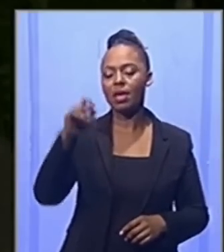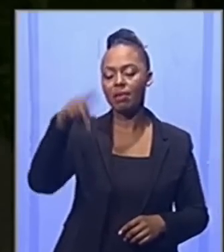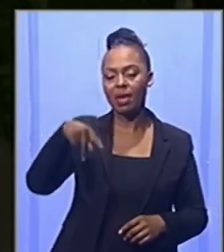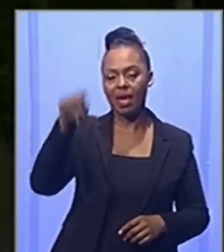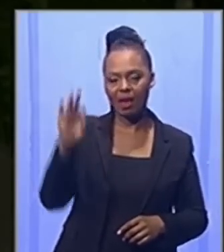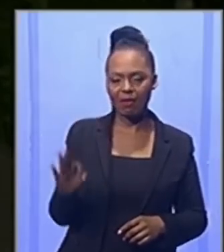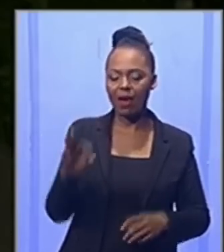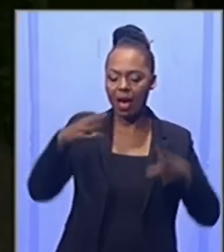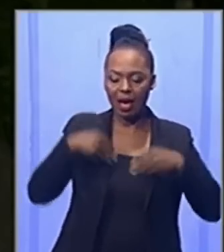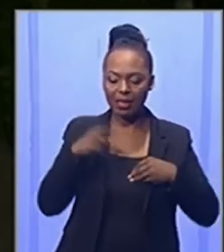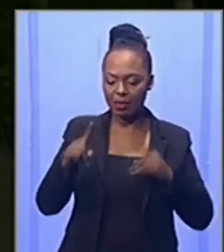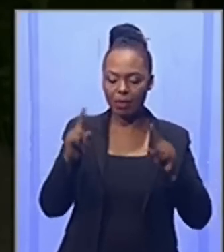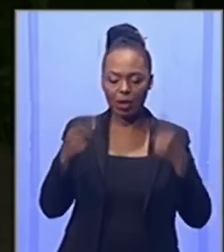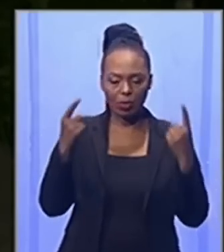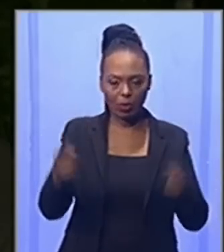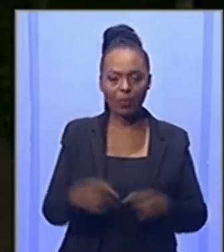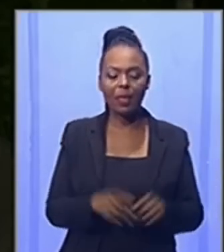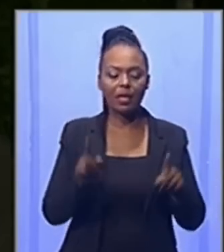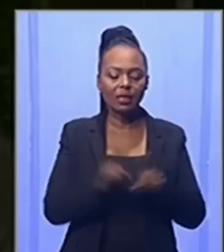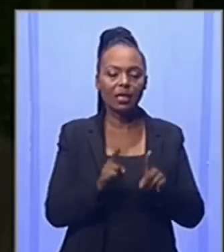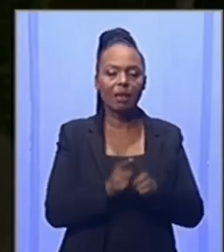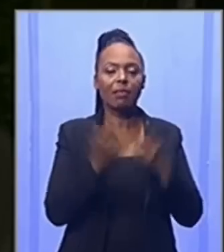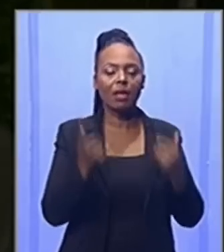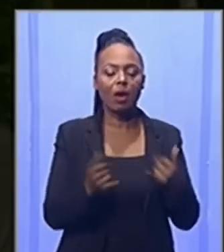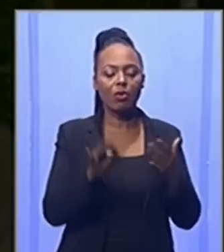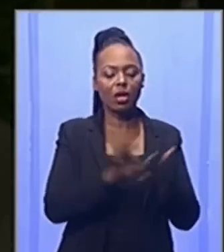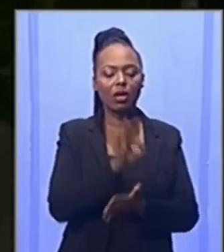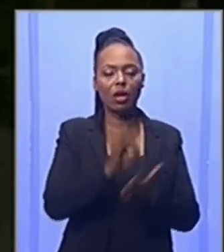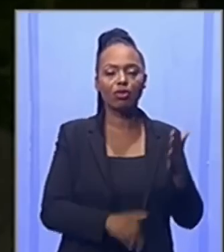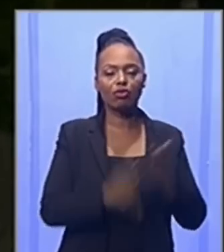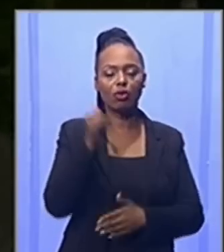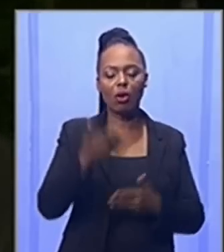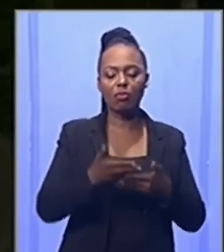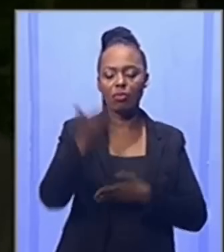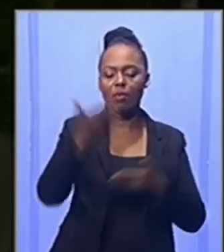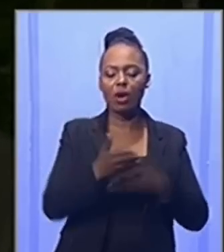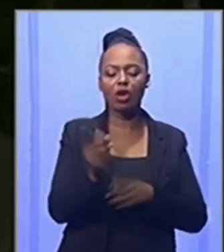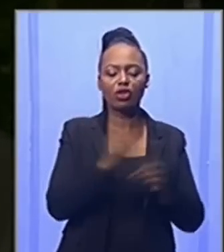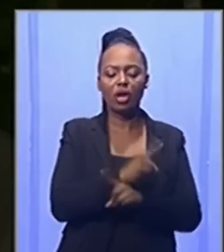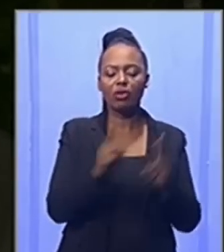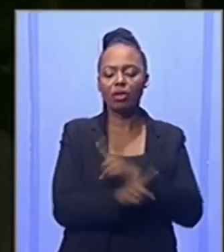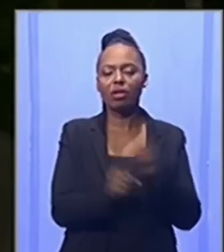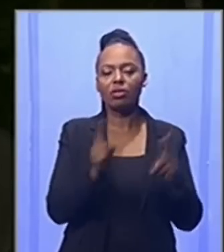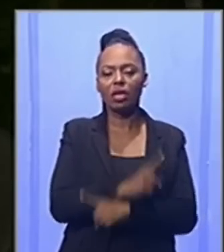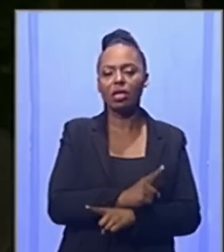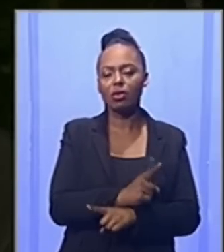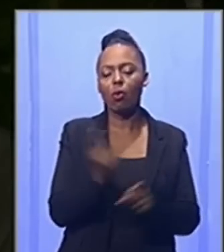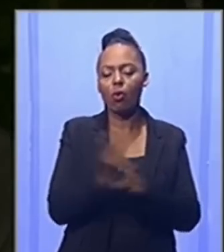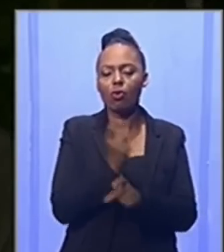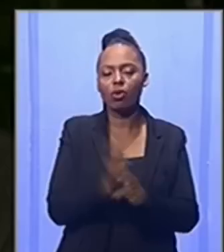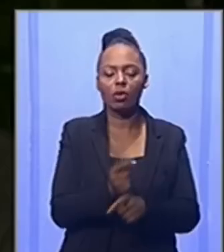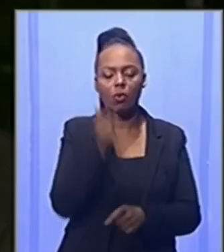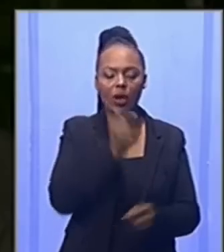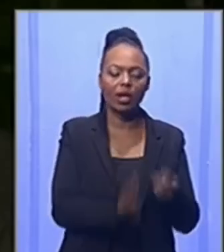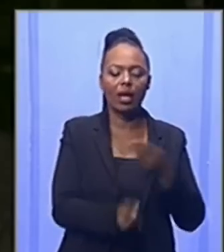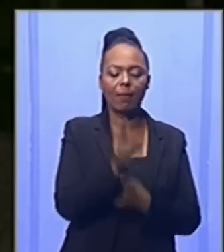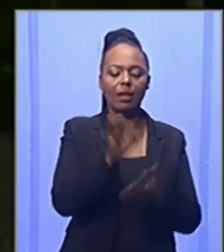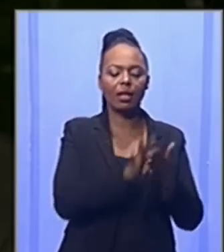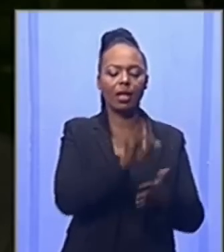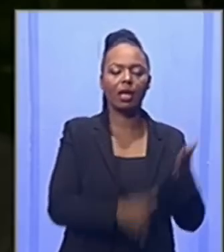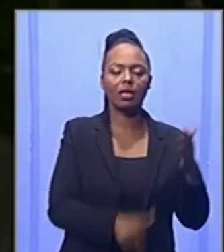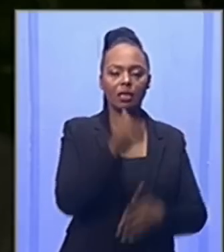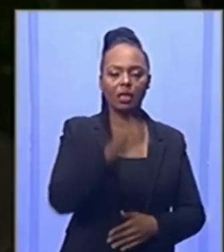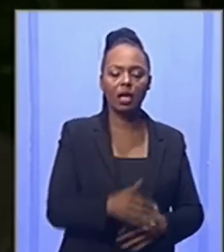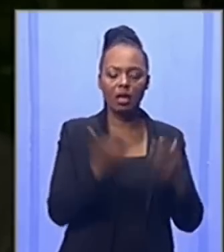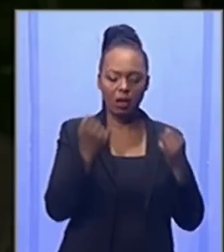also cannot accept electoral law being changed midway in the elections. So we have taken a